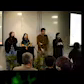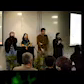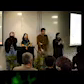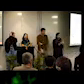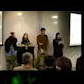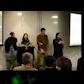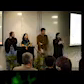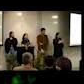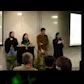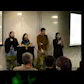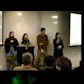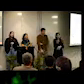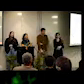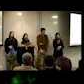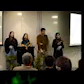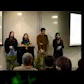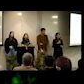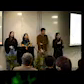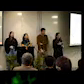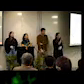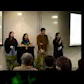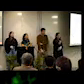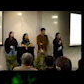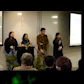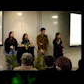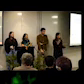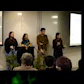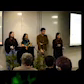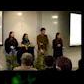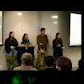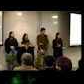had Parkinson's for 17 years, and recently he's had